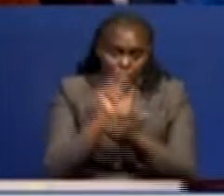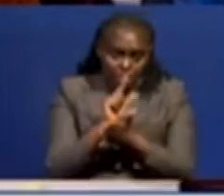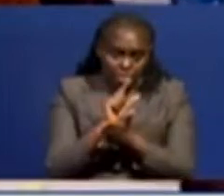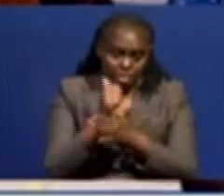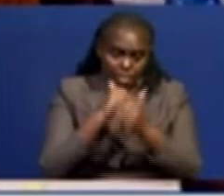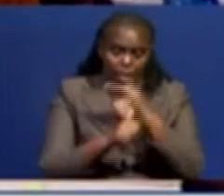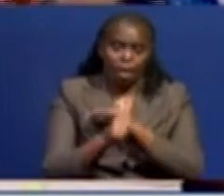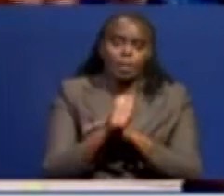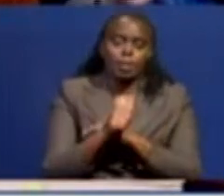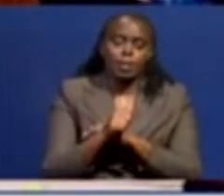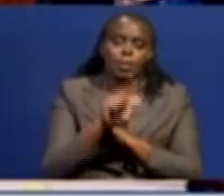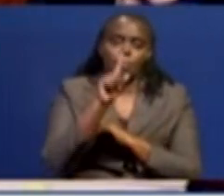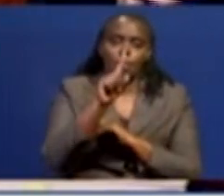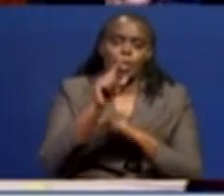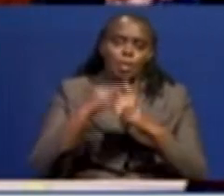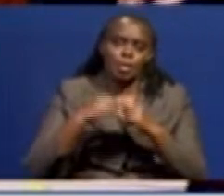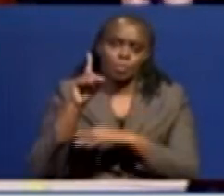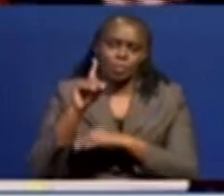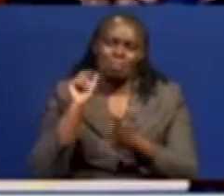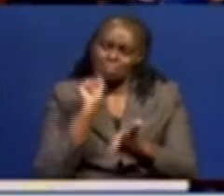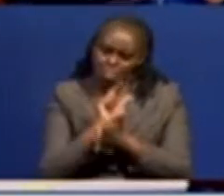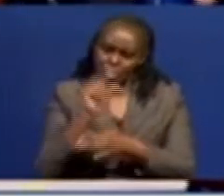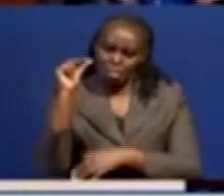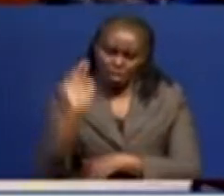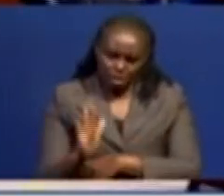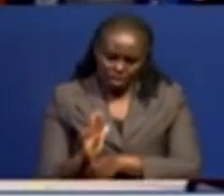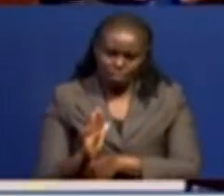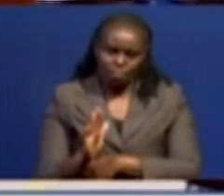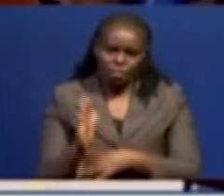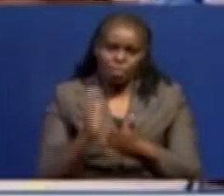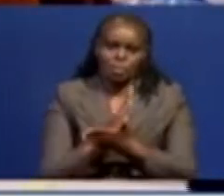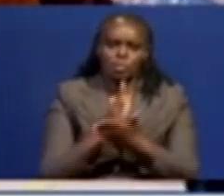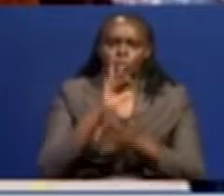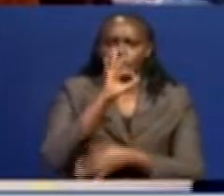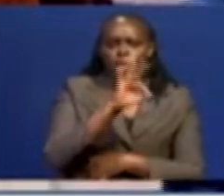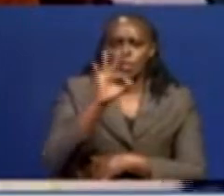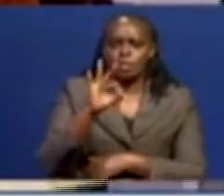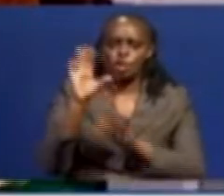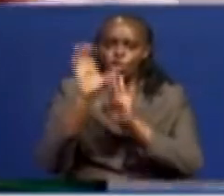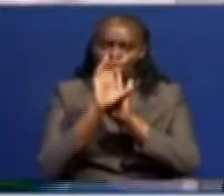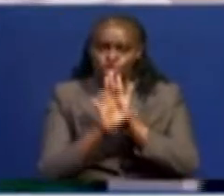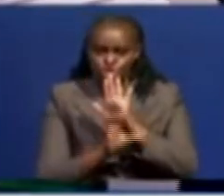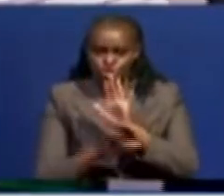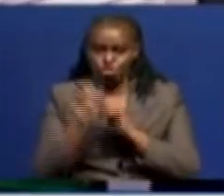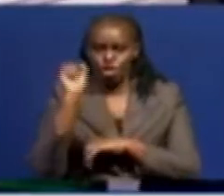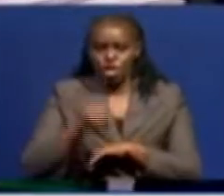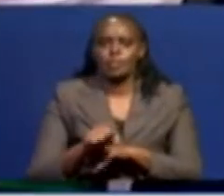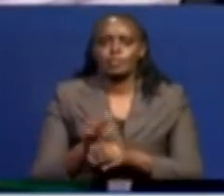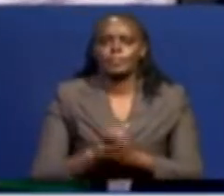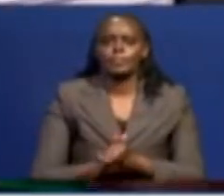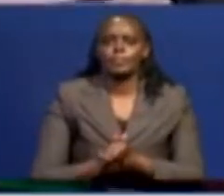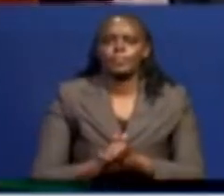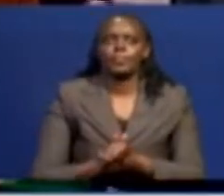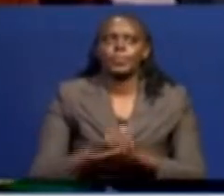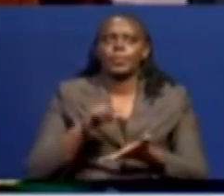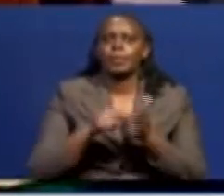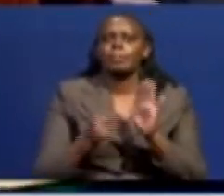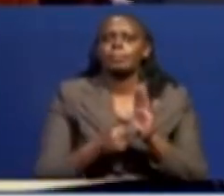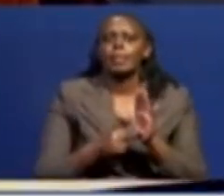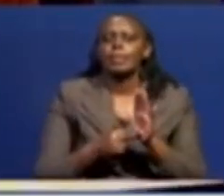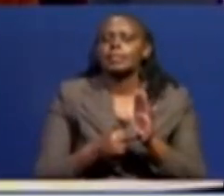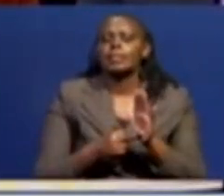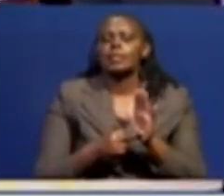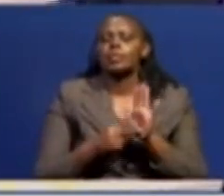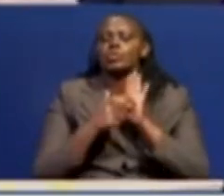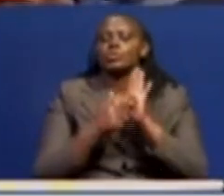impeachable ground under Article 181? Yes. As read together with Section 33 of the Constitution? Yes. Have